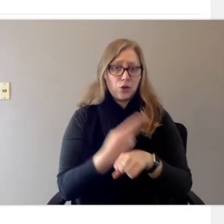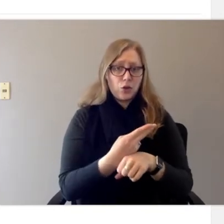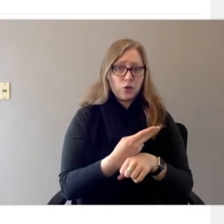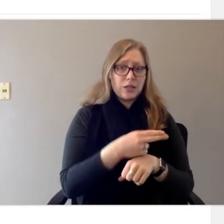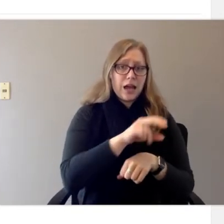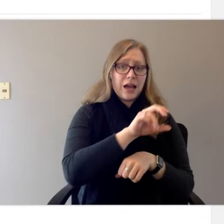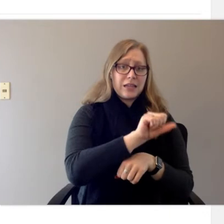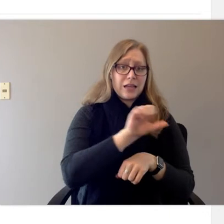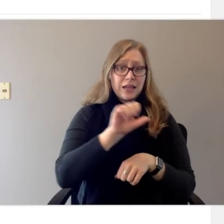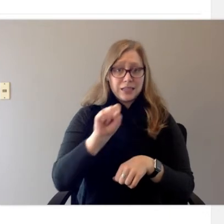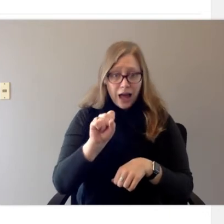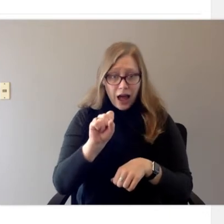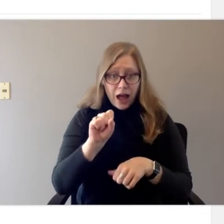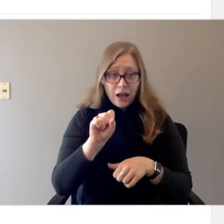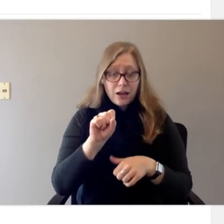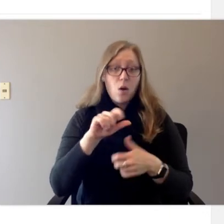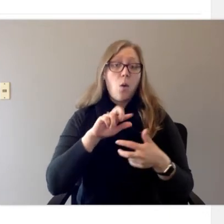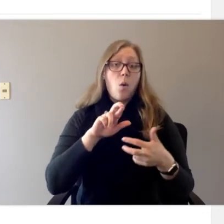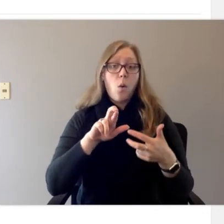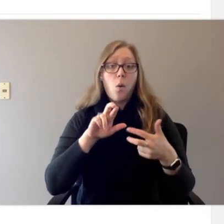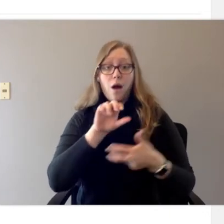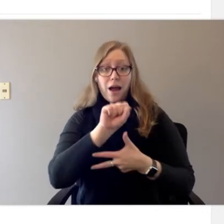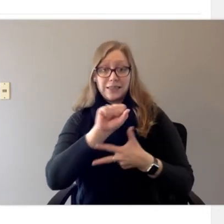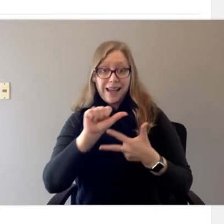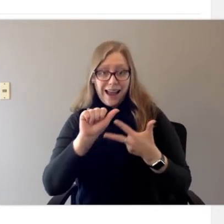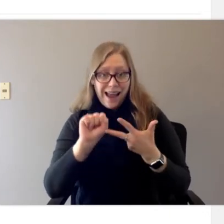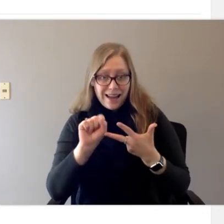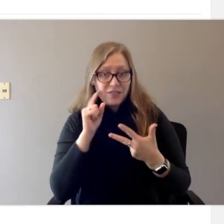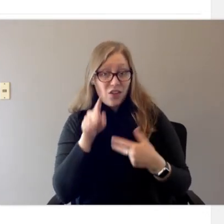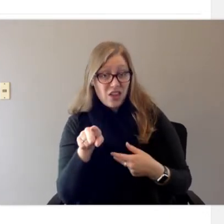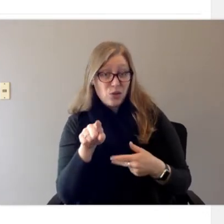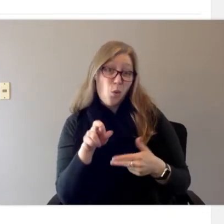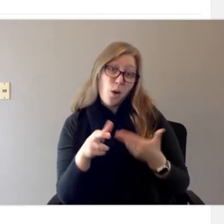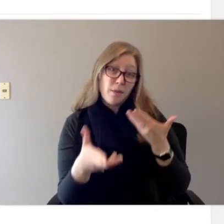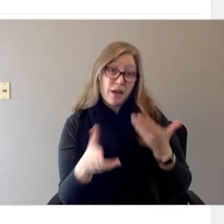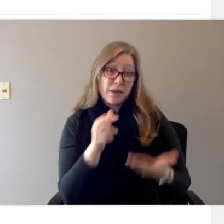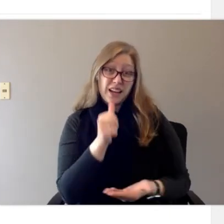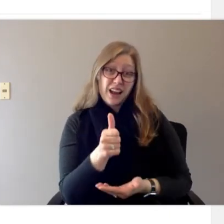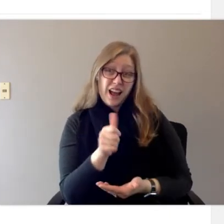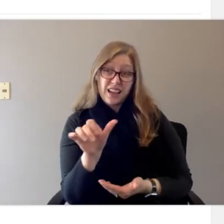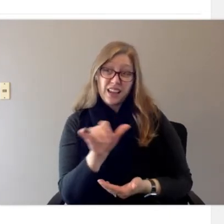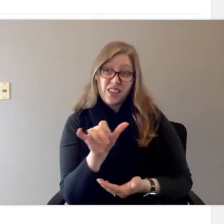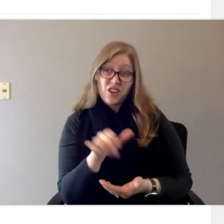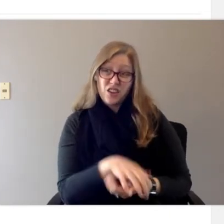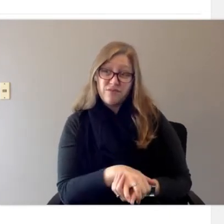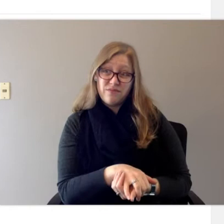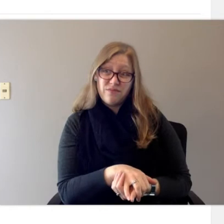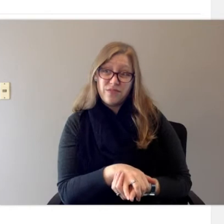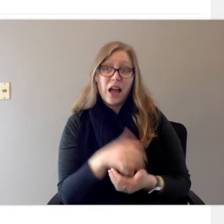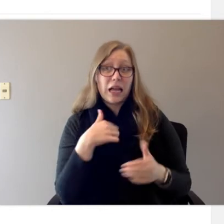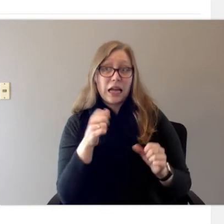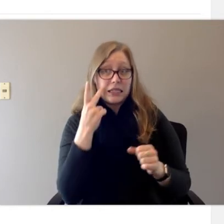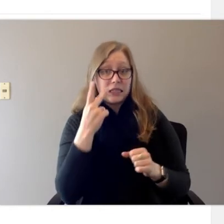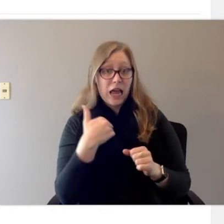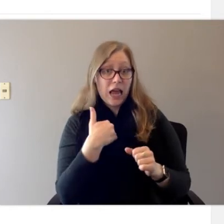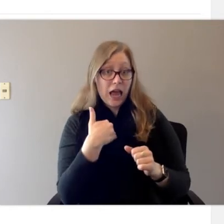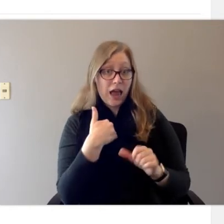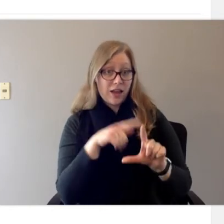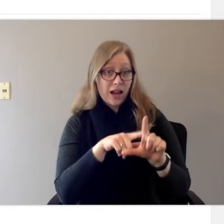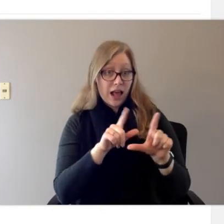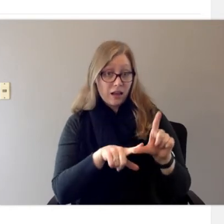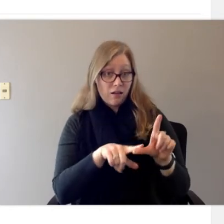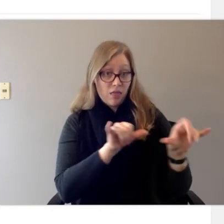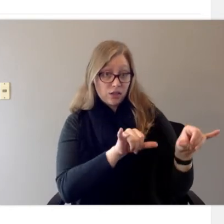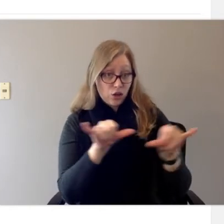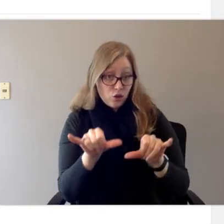maybe neither of them. And I can see that I have an angle that is congruent. And then after that angle, I have a